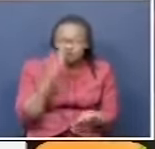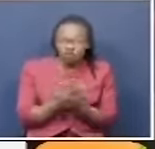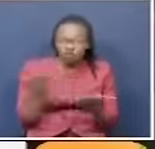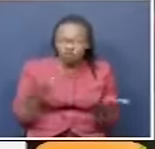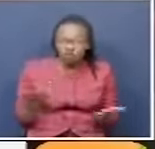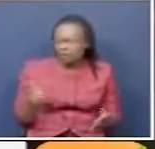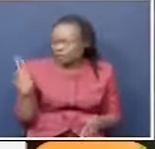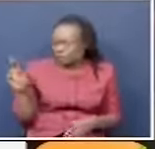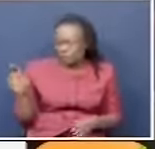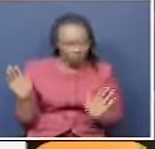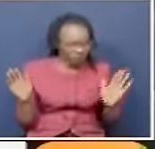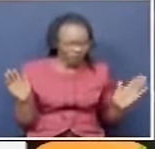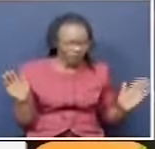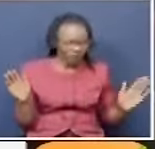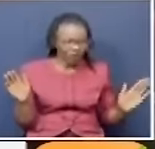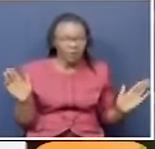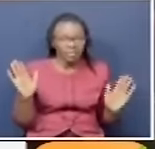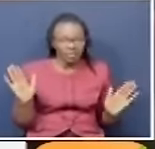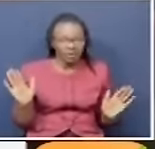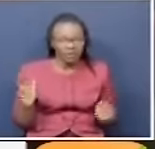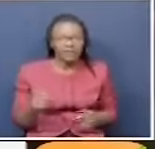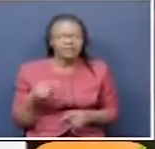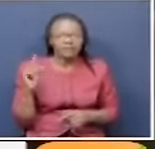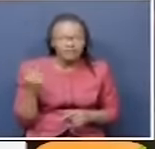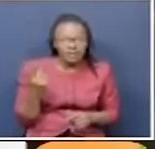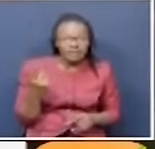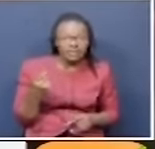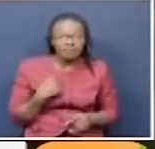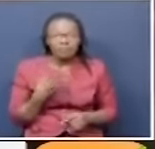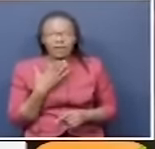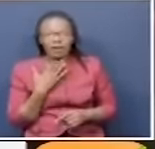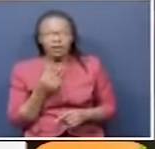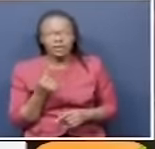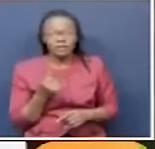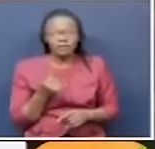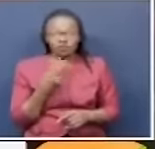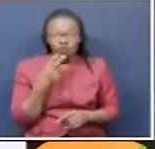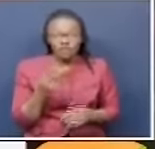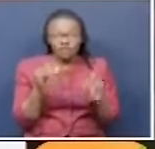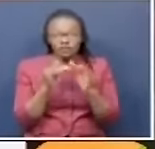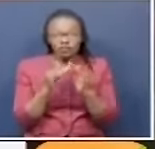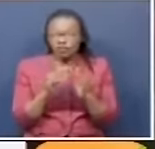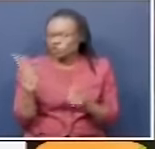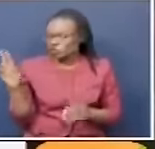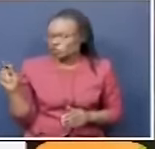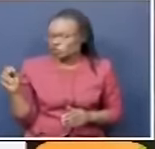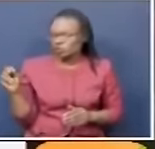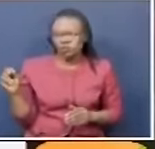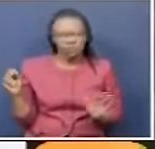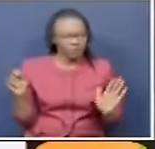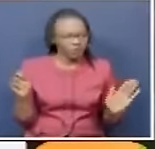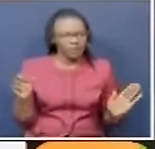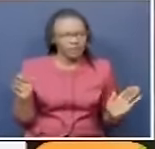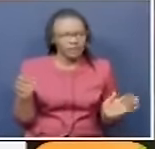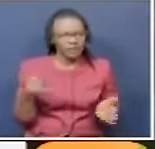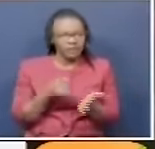to say the sad thing is that people ethnic vote. Arrangement. Yeah, yeah. It's unfortunate. And we're really hoping. It's a factor.